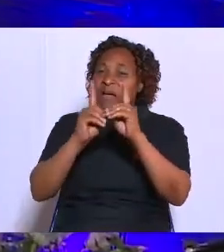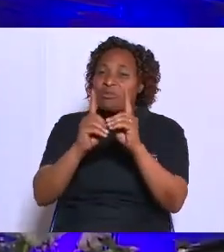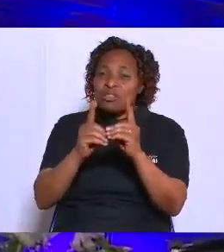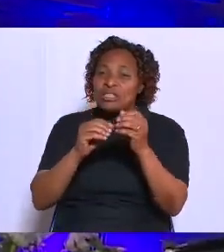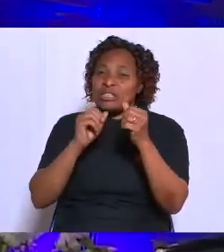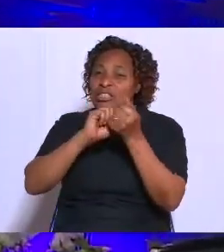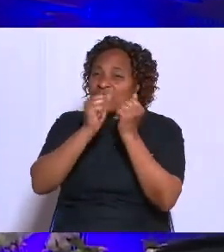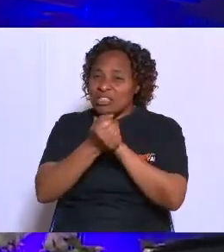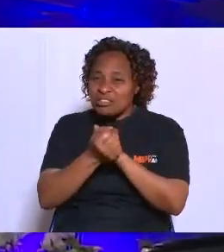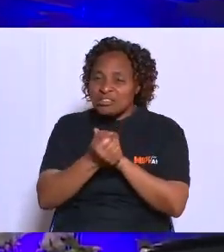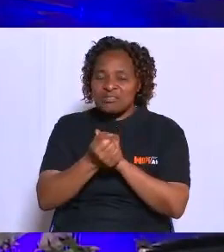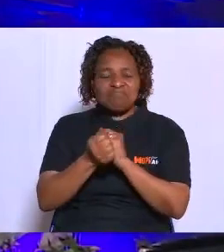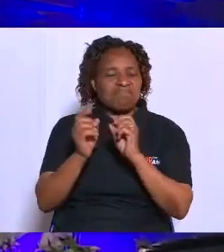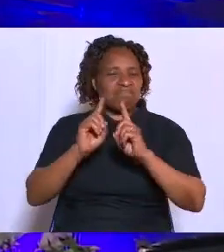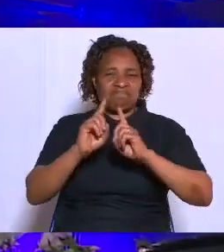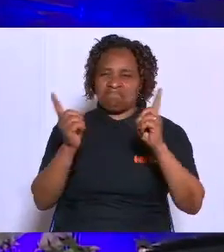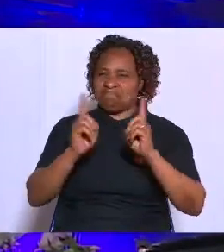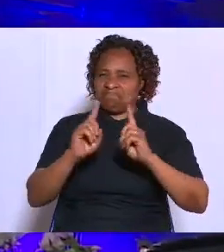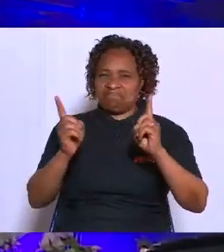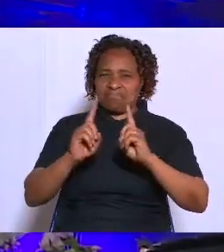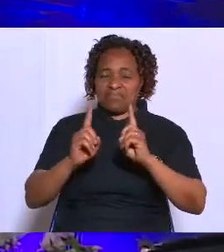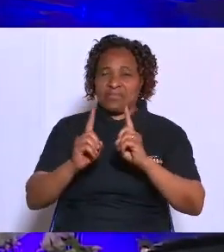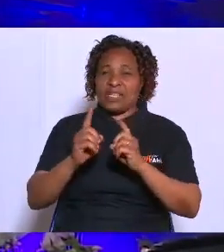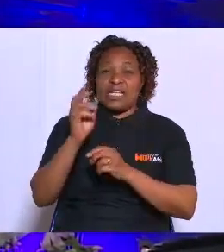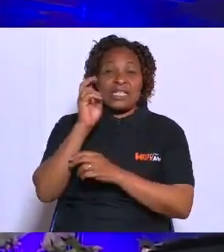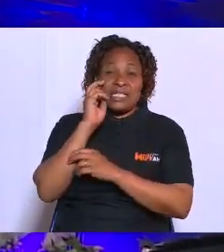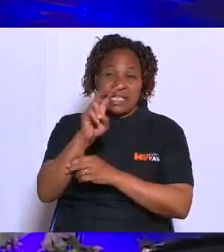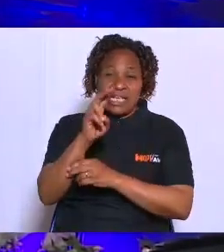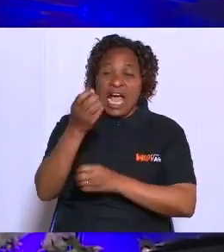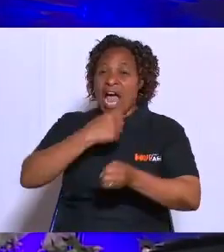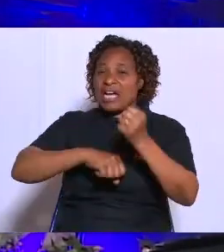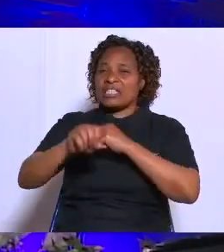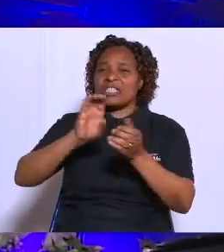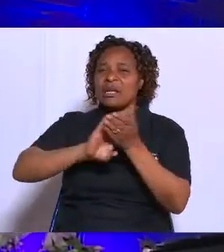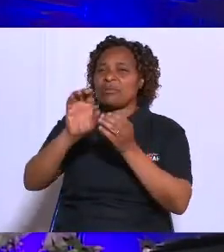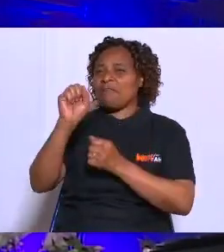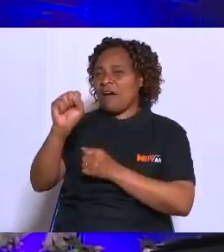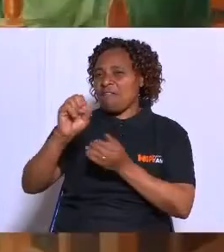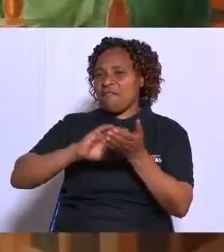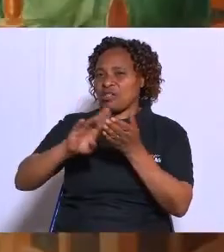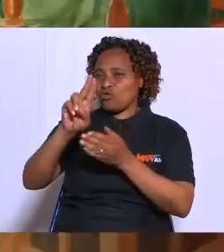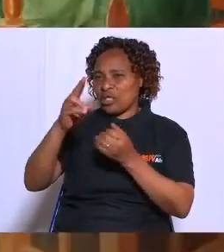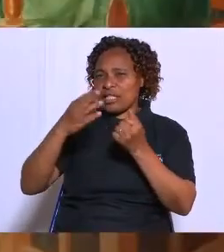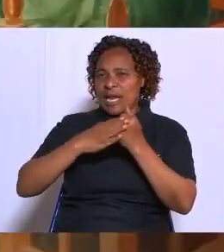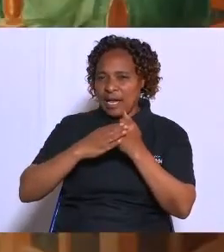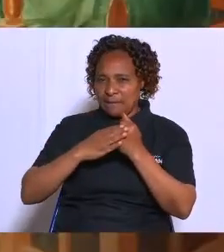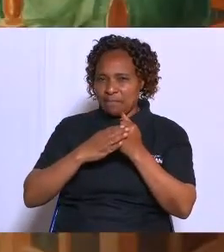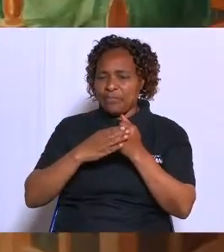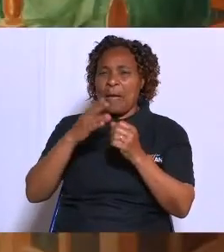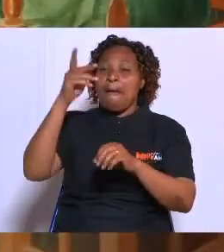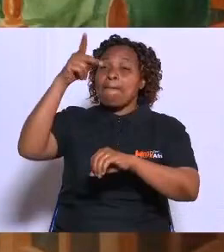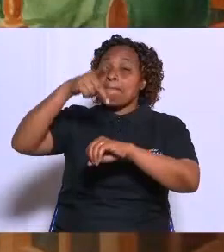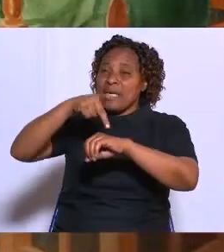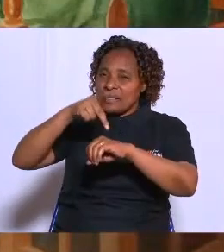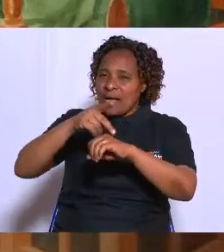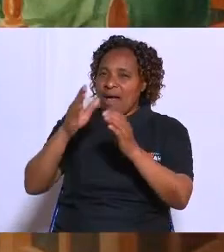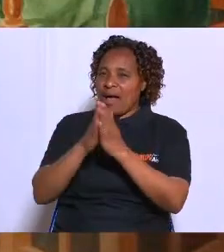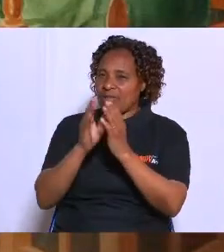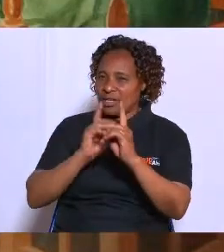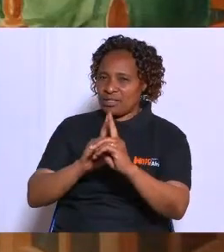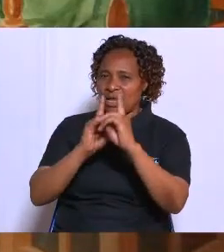change it certainly not look Acts chapter 5 verse 29 Peter and the